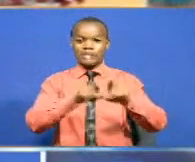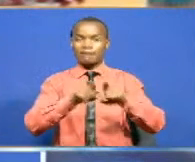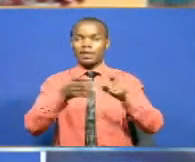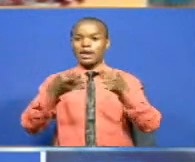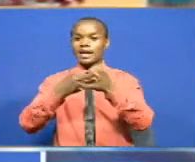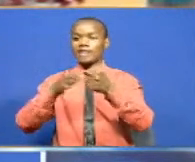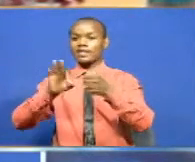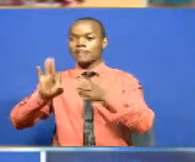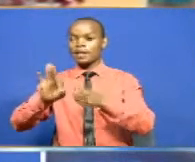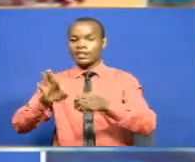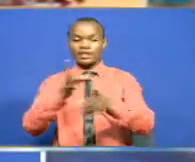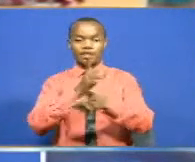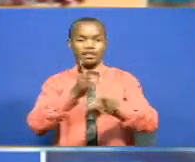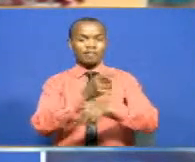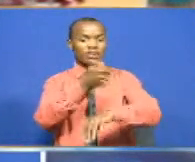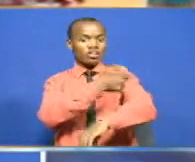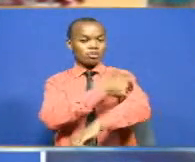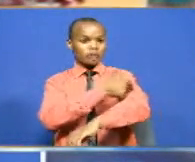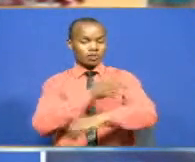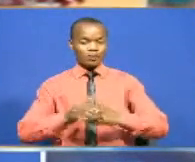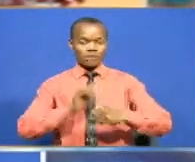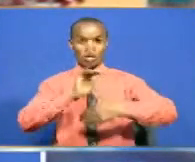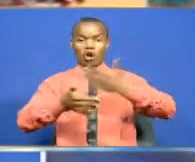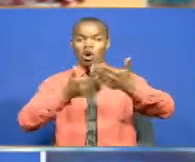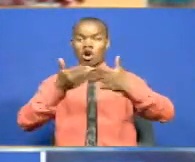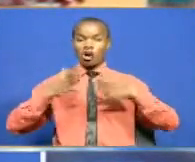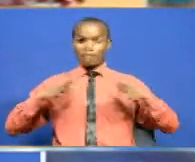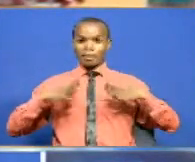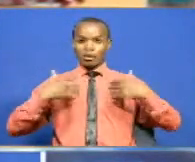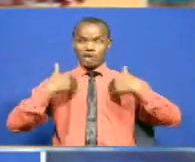hospitals. Total recoveries now stand at